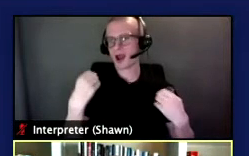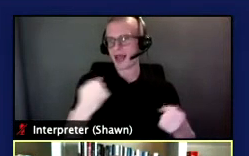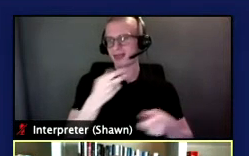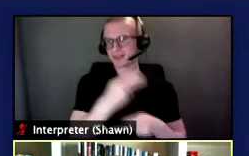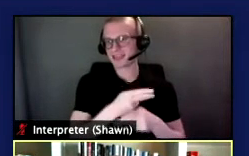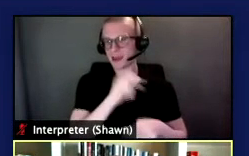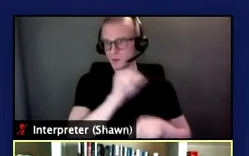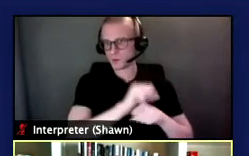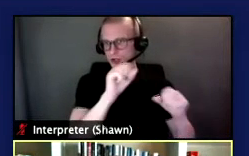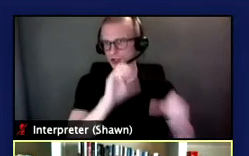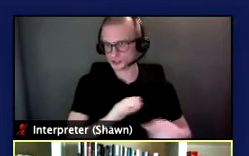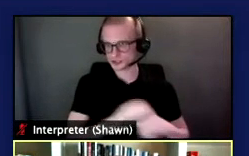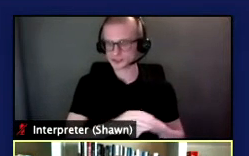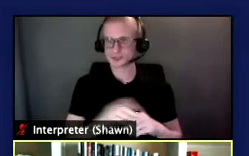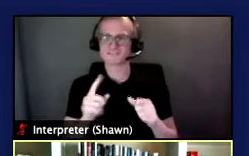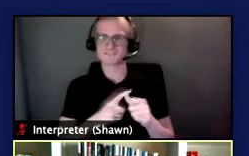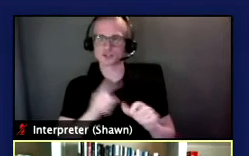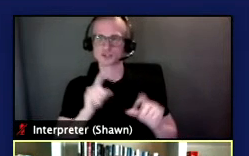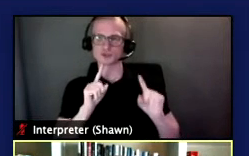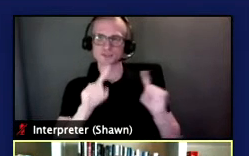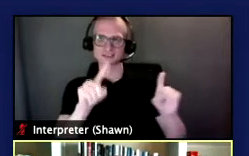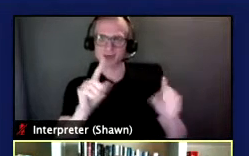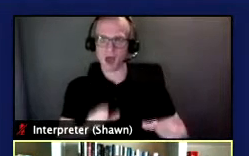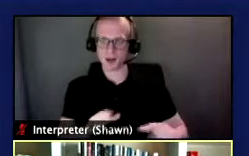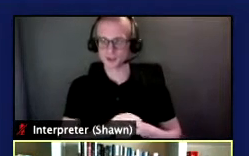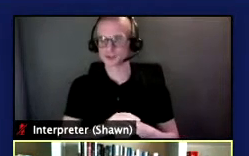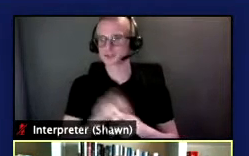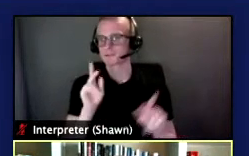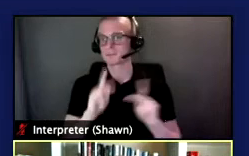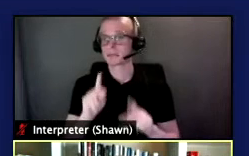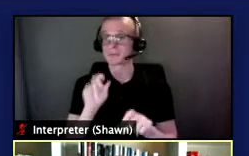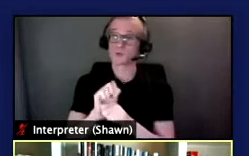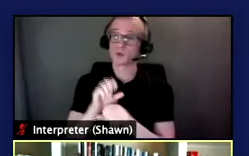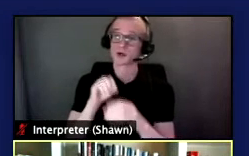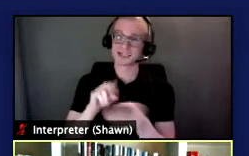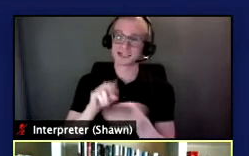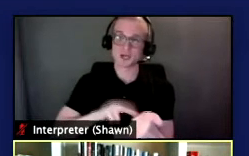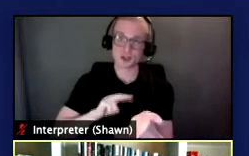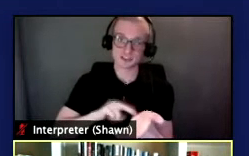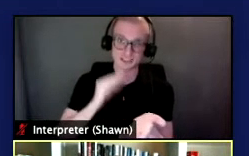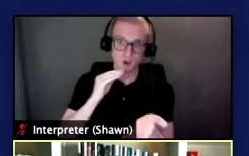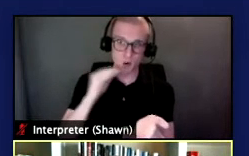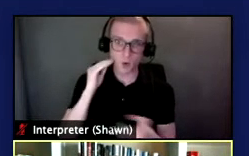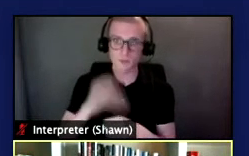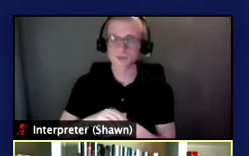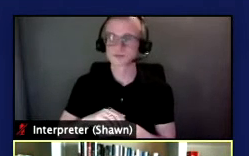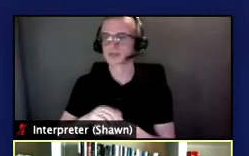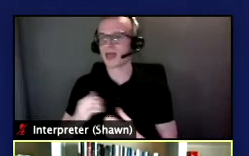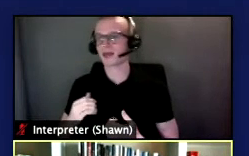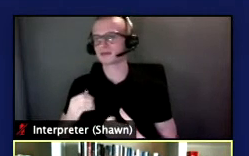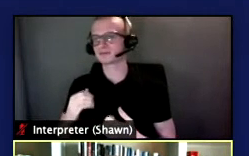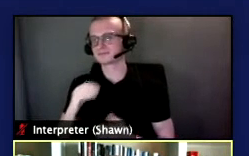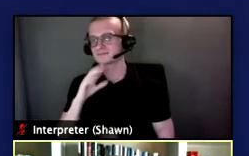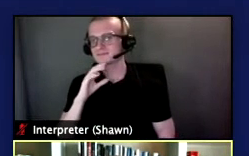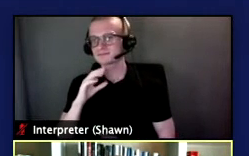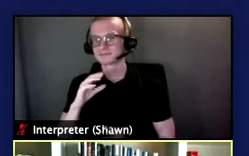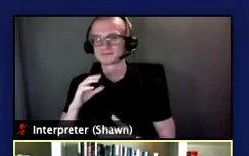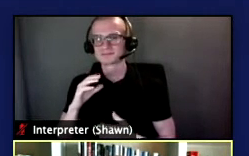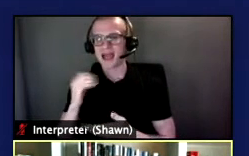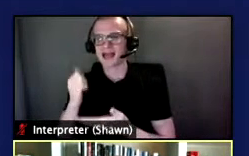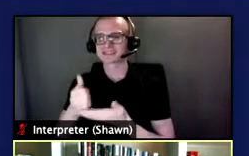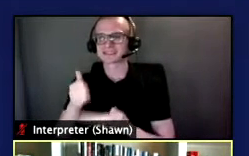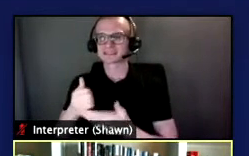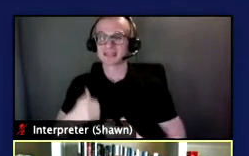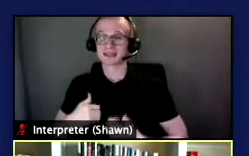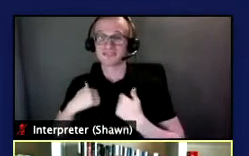our first responders, people who work with nursing homes and residential care facilities. Then we'll move into other essential workers